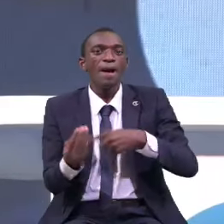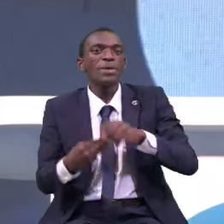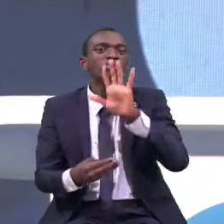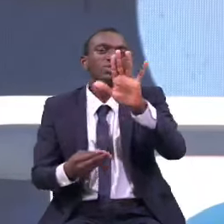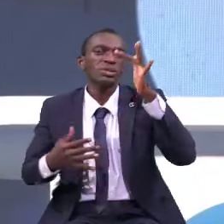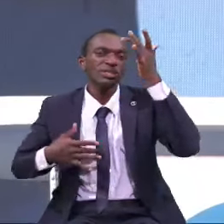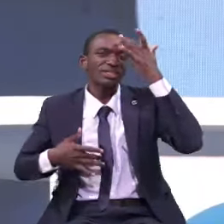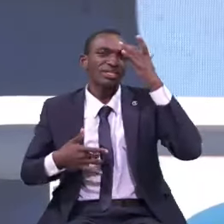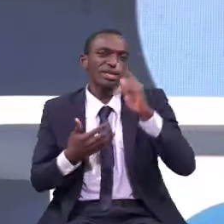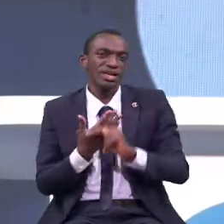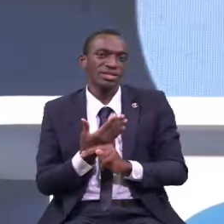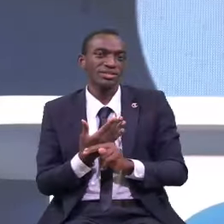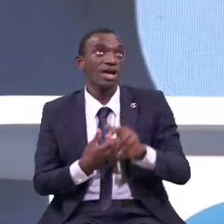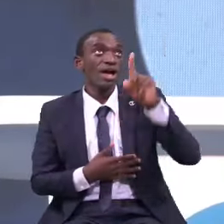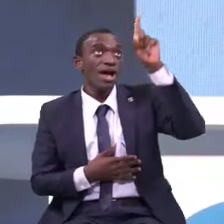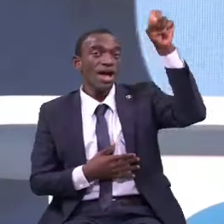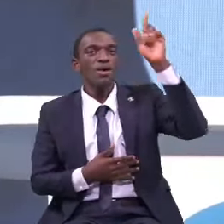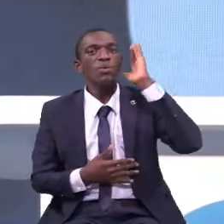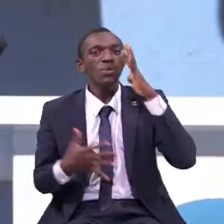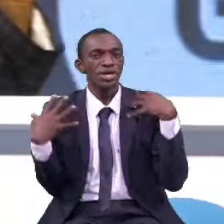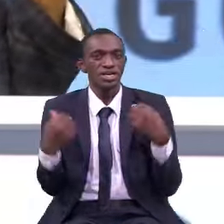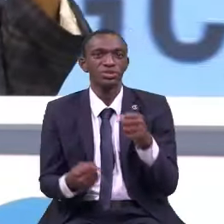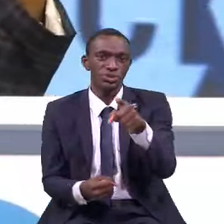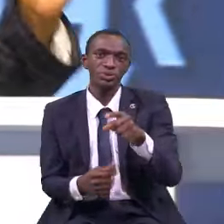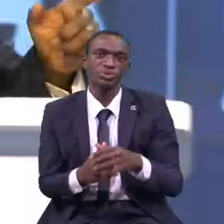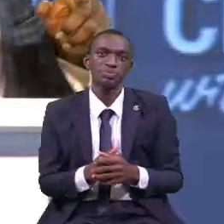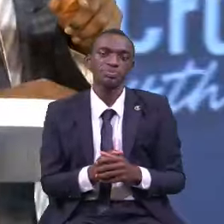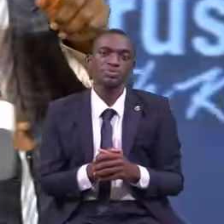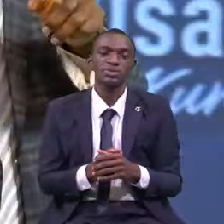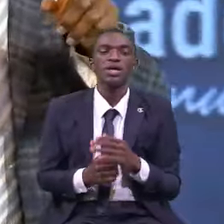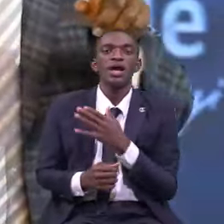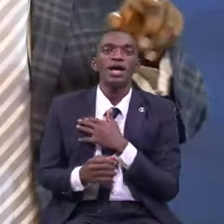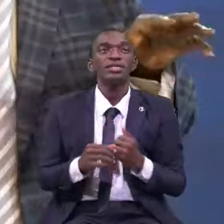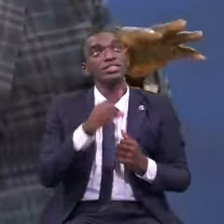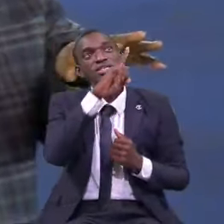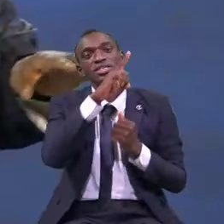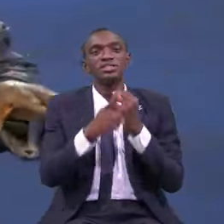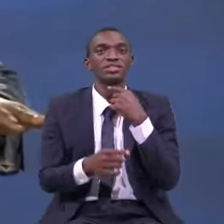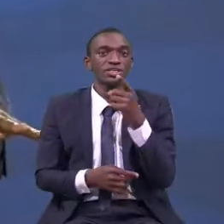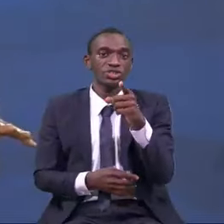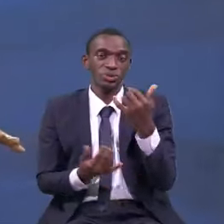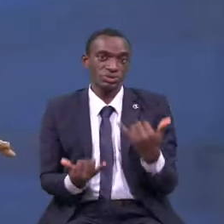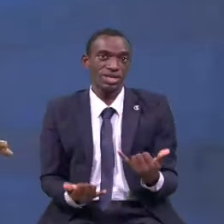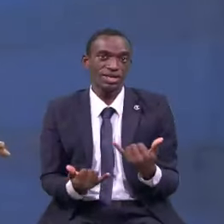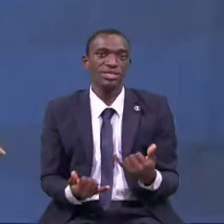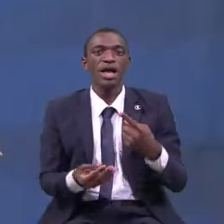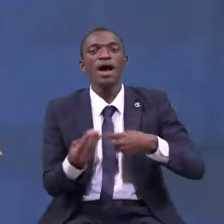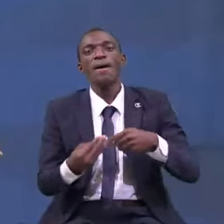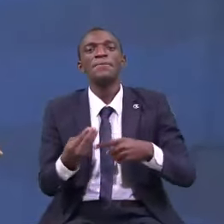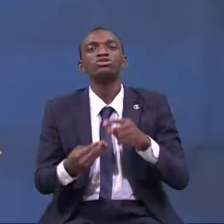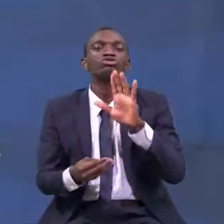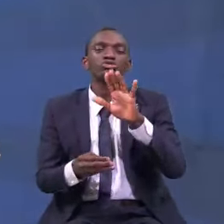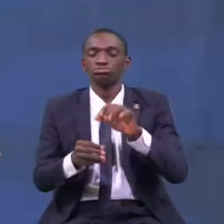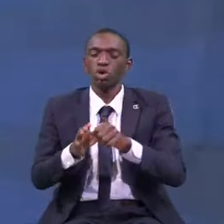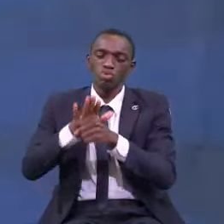sickness, I will heal you. And he tells you tonight, concerning the oppression in your